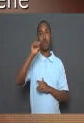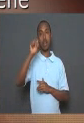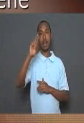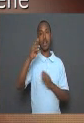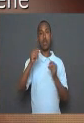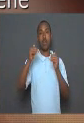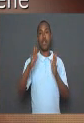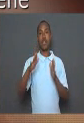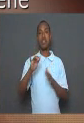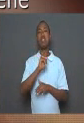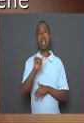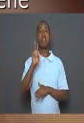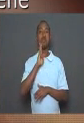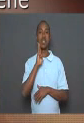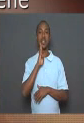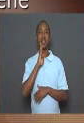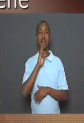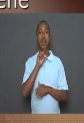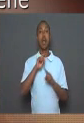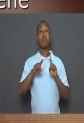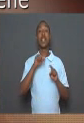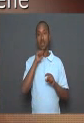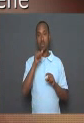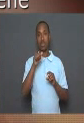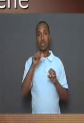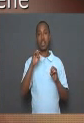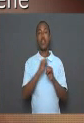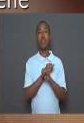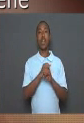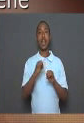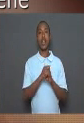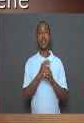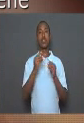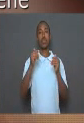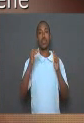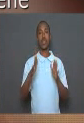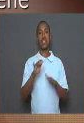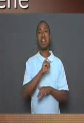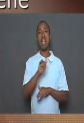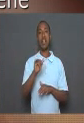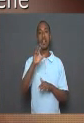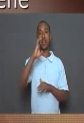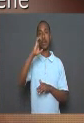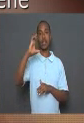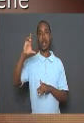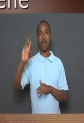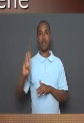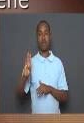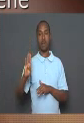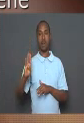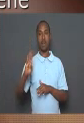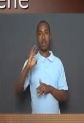like water, but not in organic solvents like carbon tetrachloride,